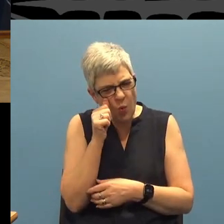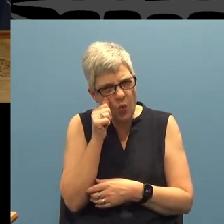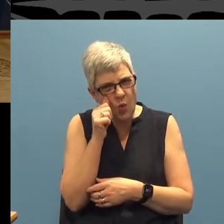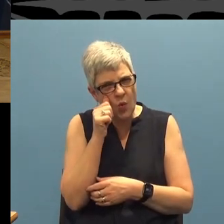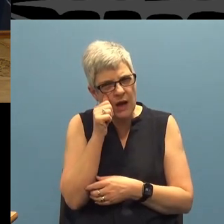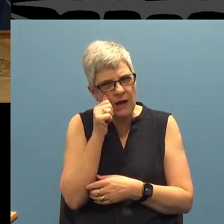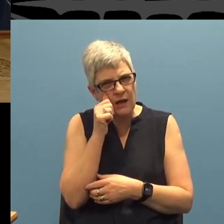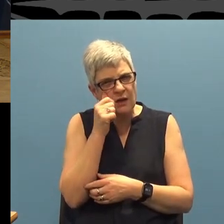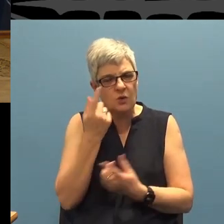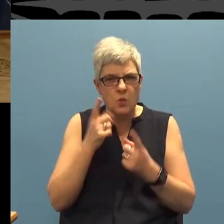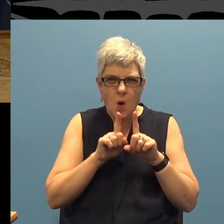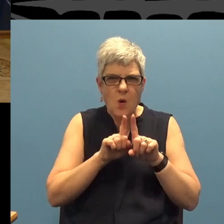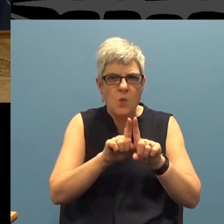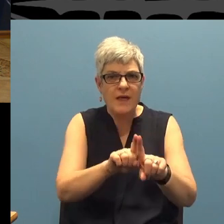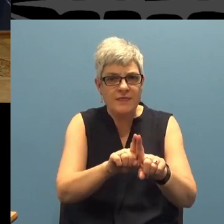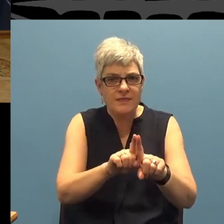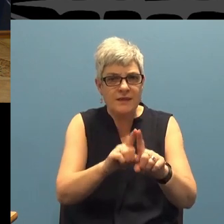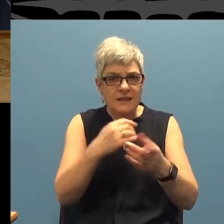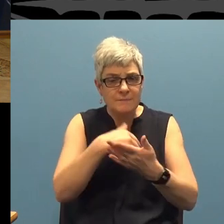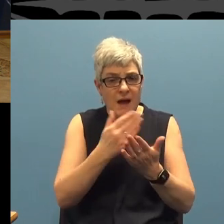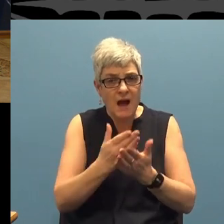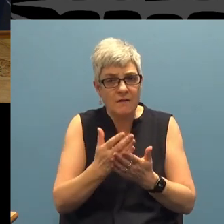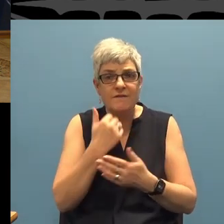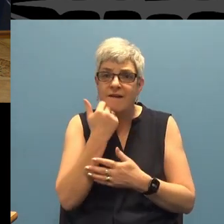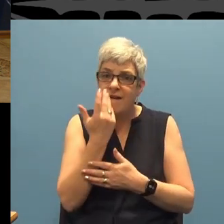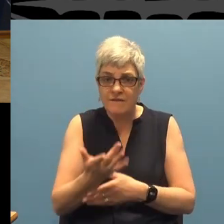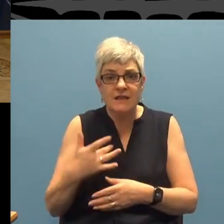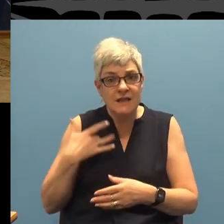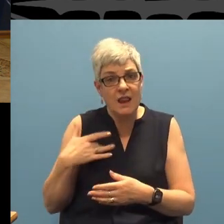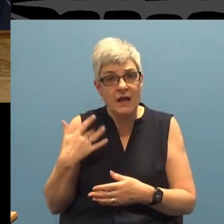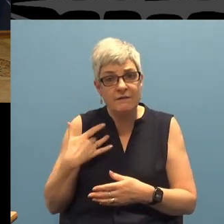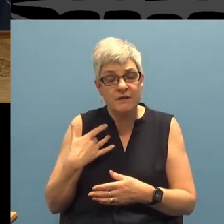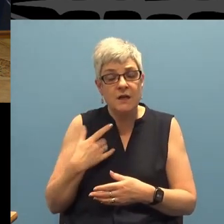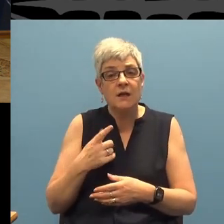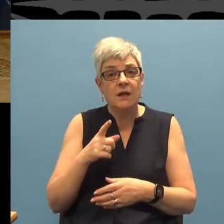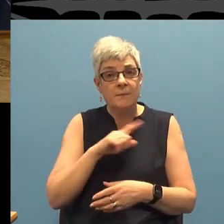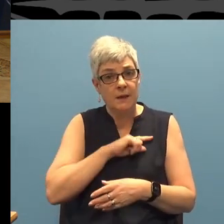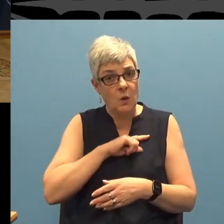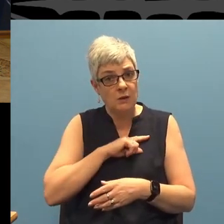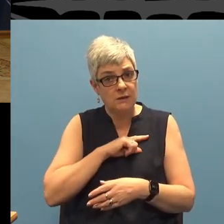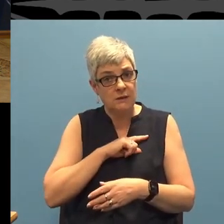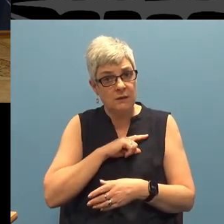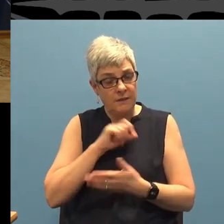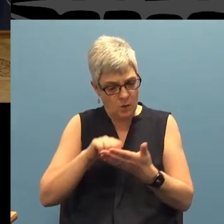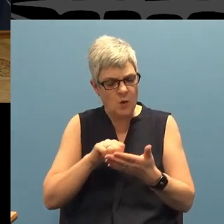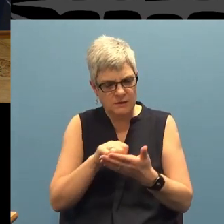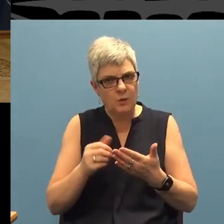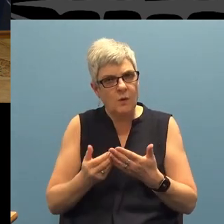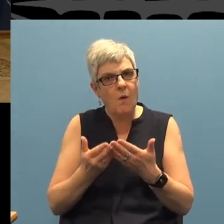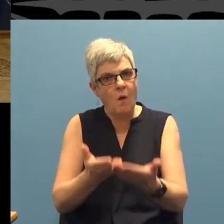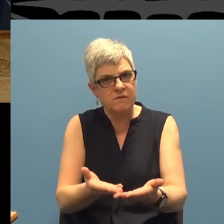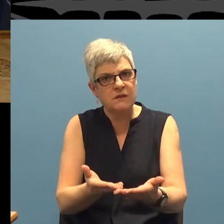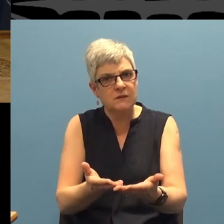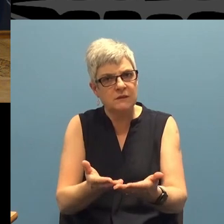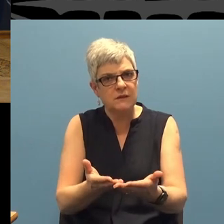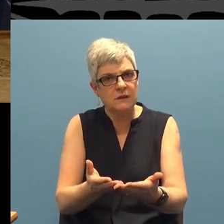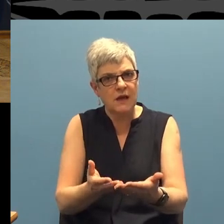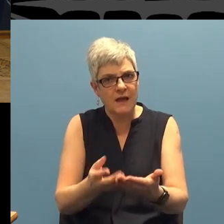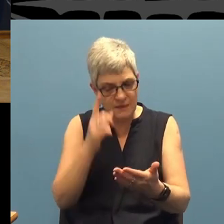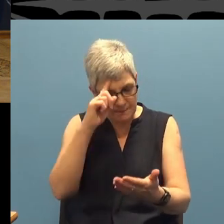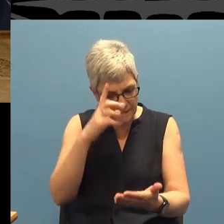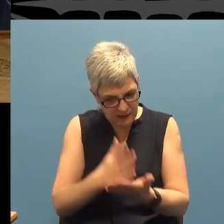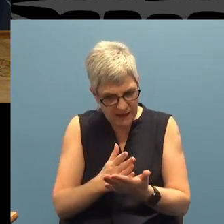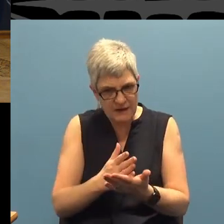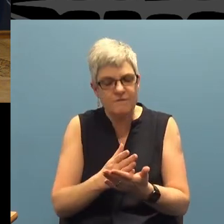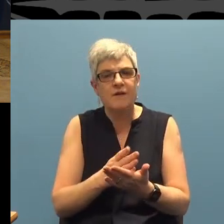him? Is he a part of daily life? Because that's what the gospel offers. And quite frankly, that's what we believe church is